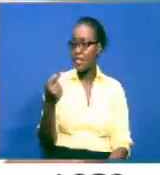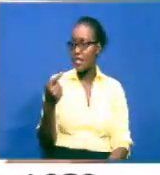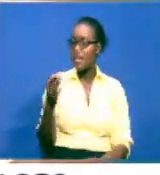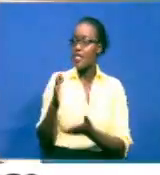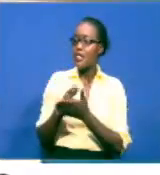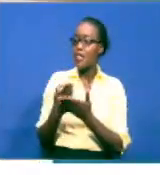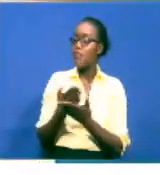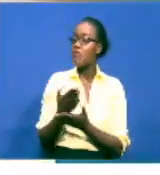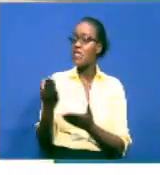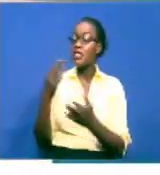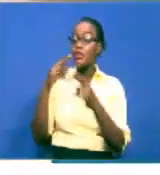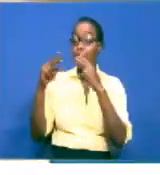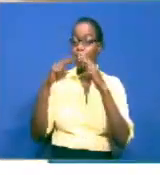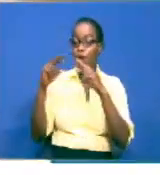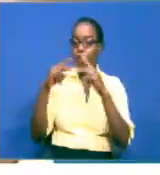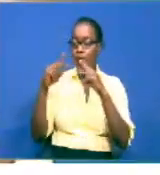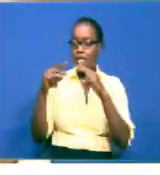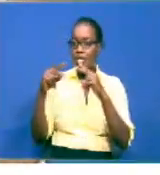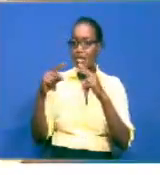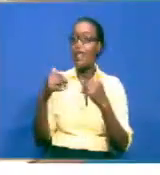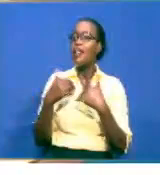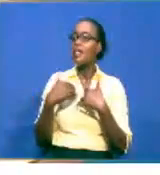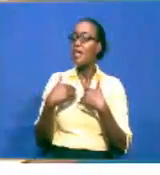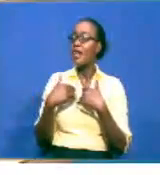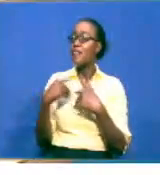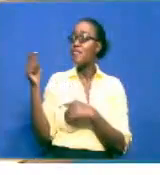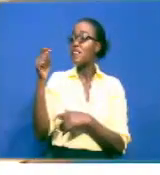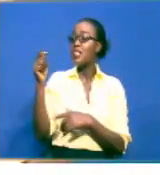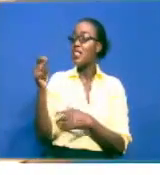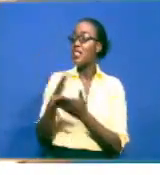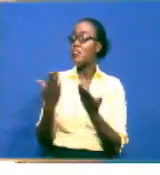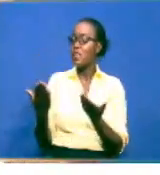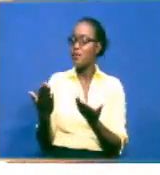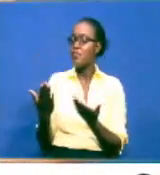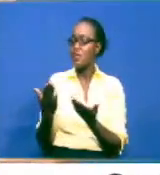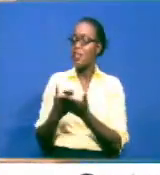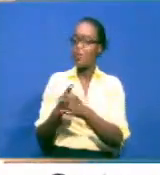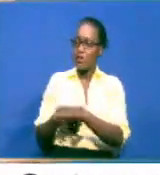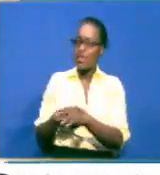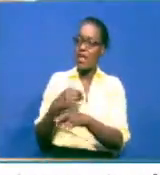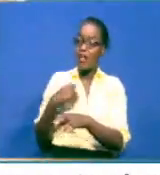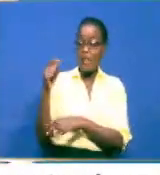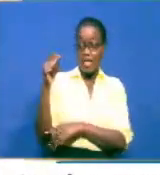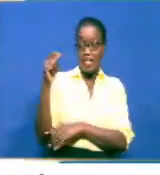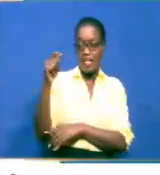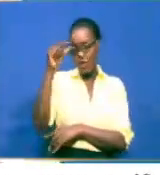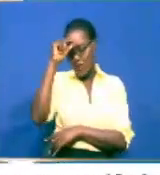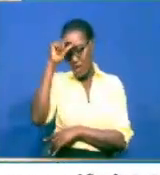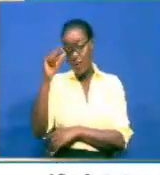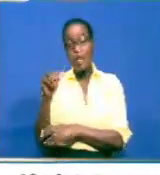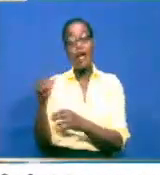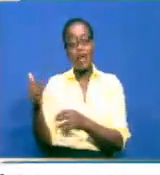some of these eateries where they have taken tenders, sometimes they procure even, tenders with the government. There are some people